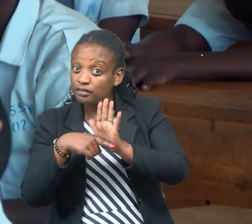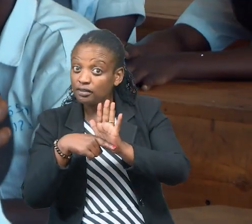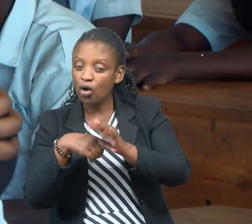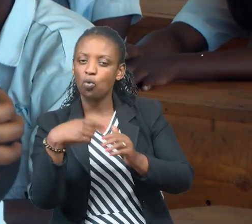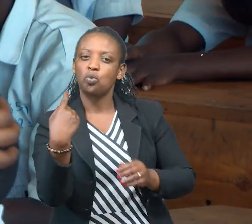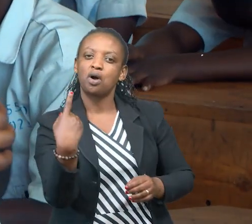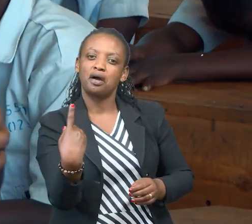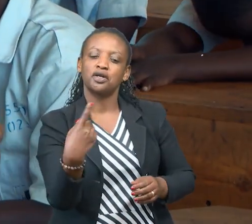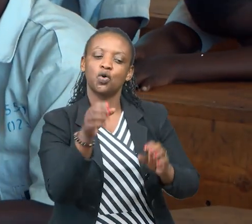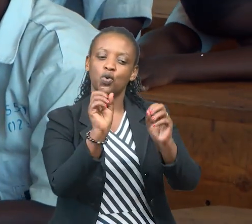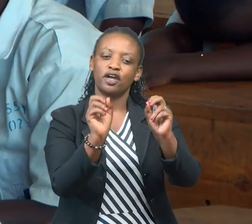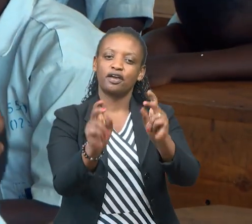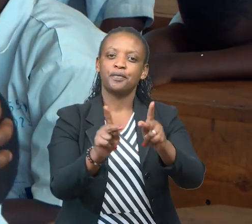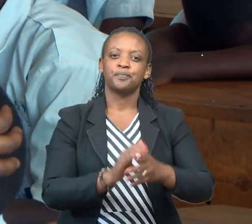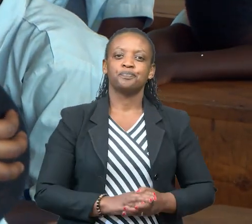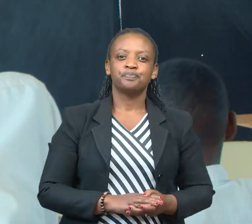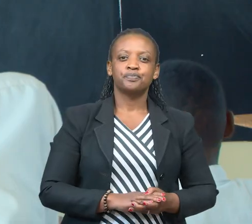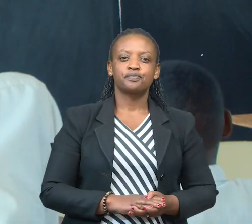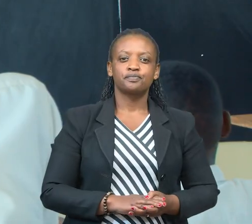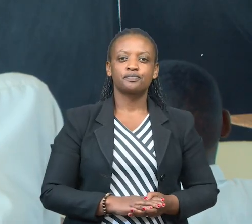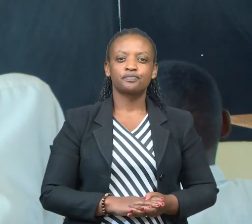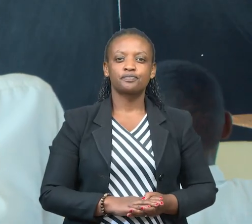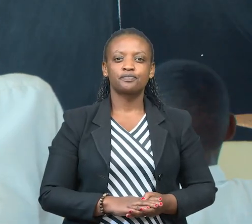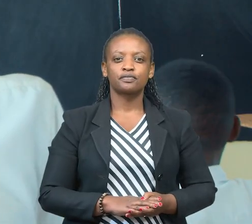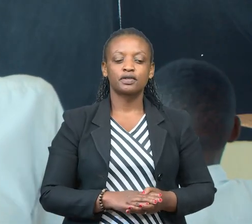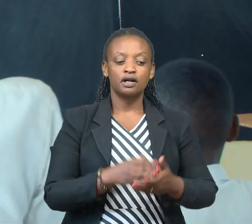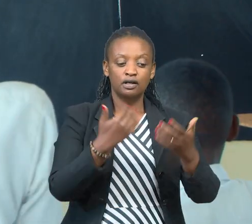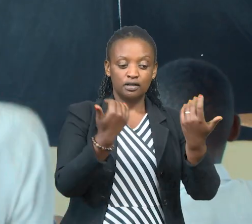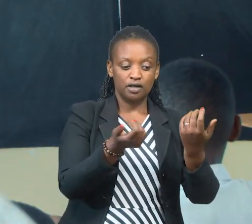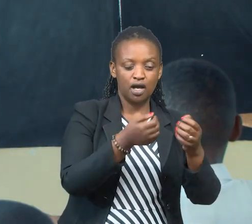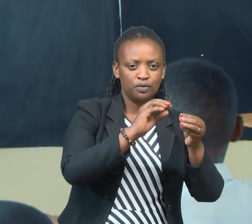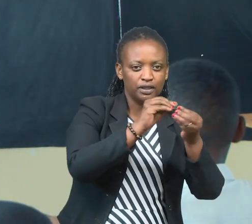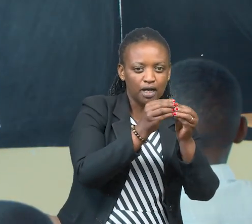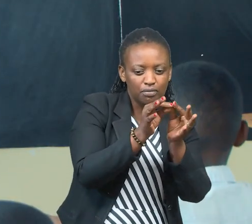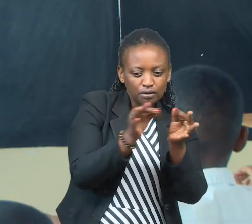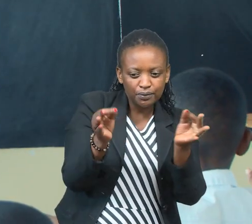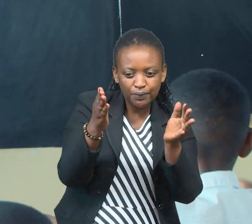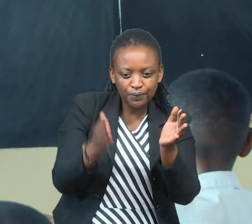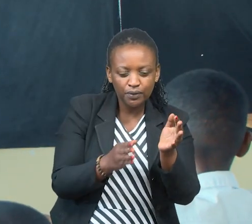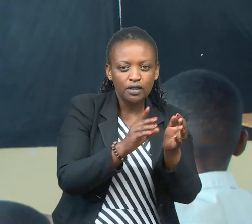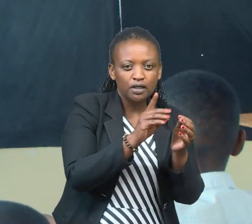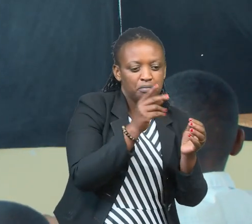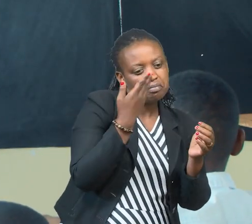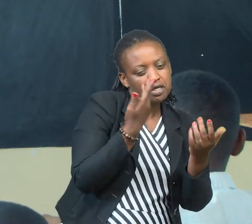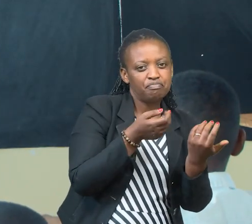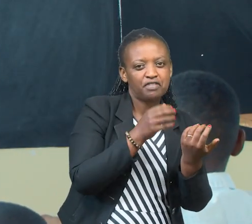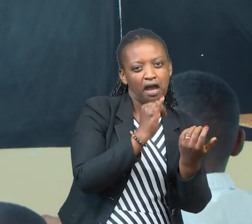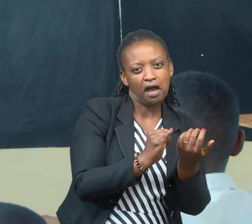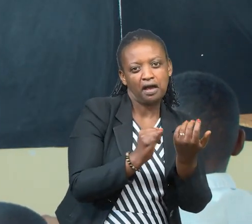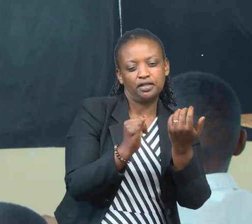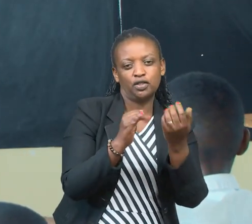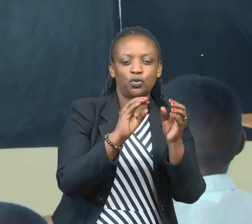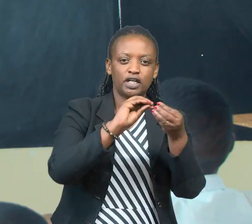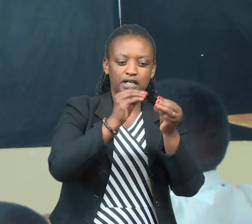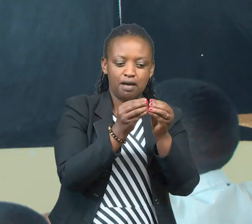minus 1. Okay. So, let the number of intervals be I.